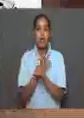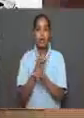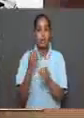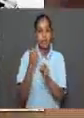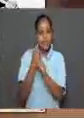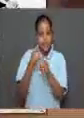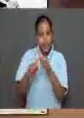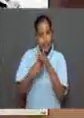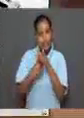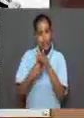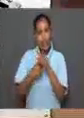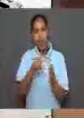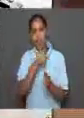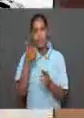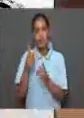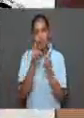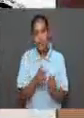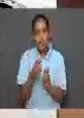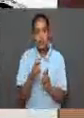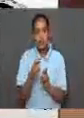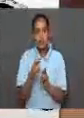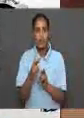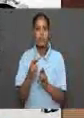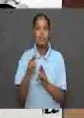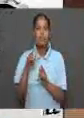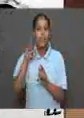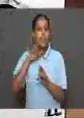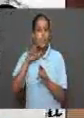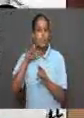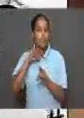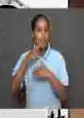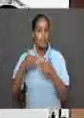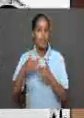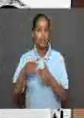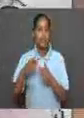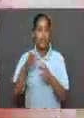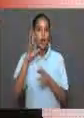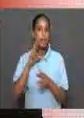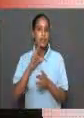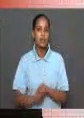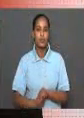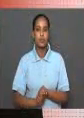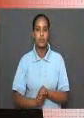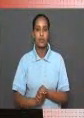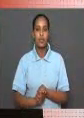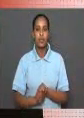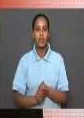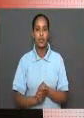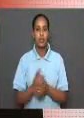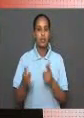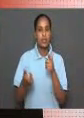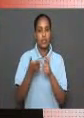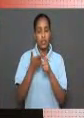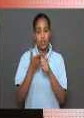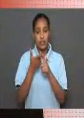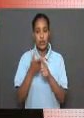companies started exploring other methods of synthesizing rubber. The outbreak of